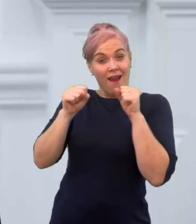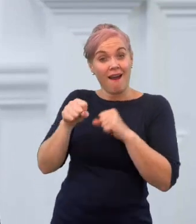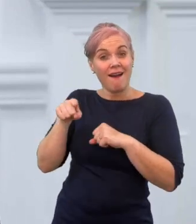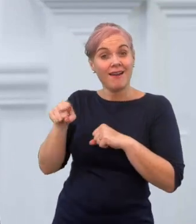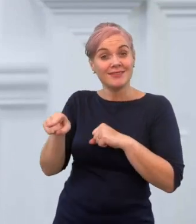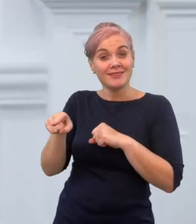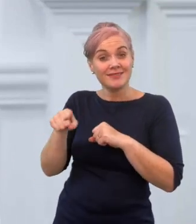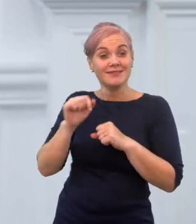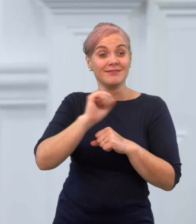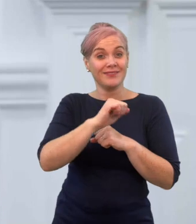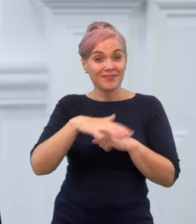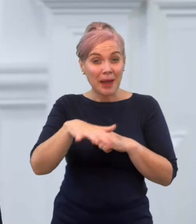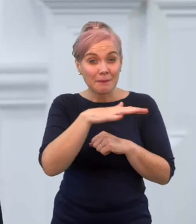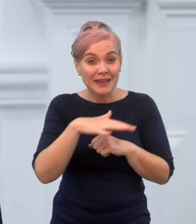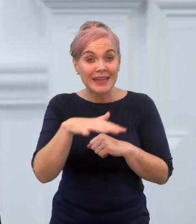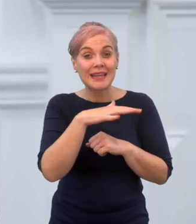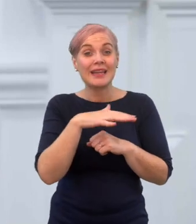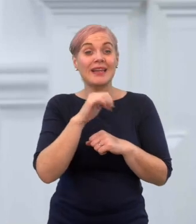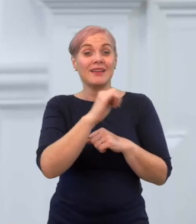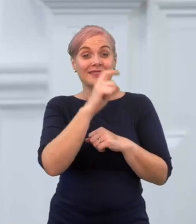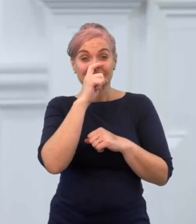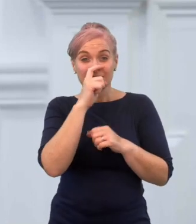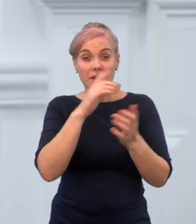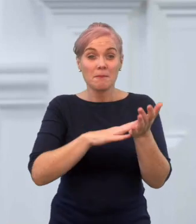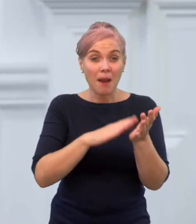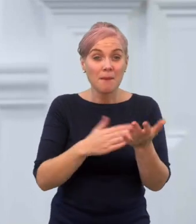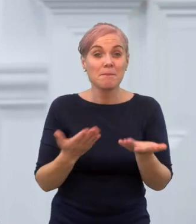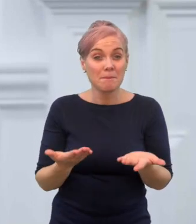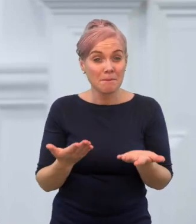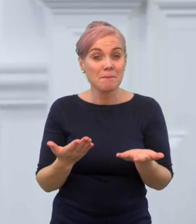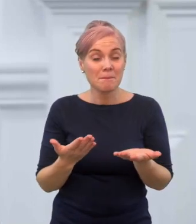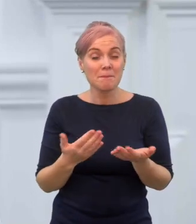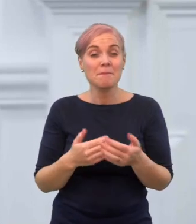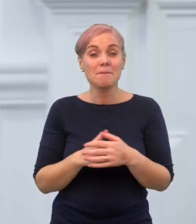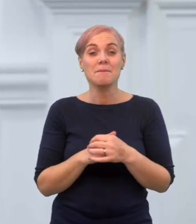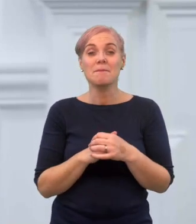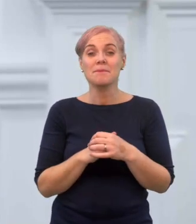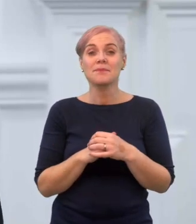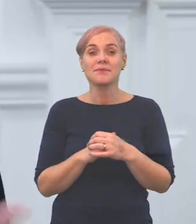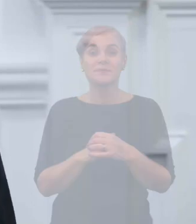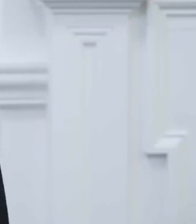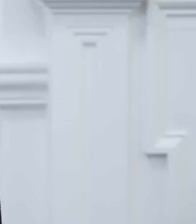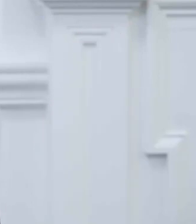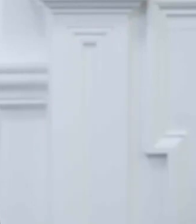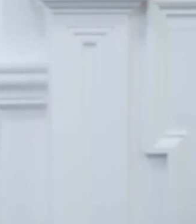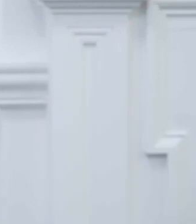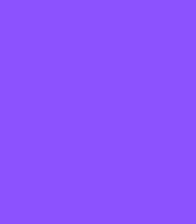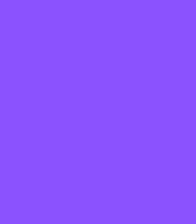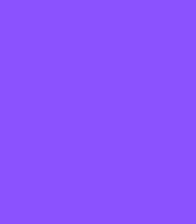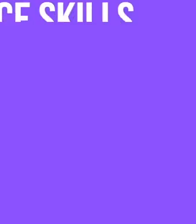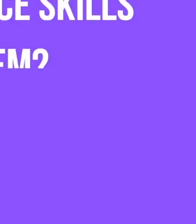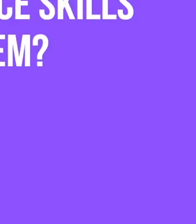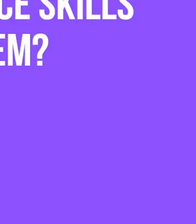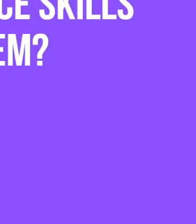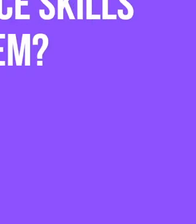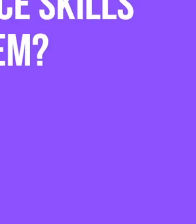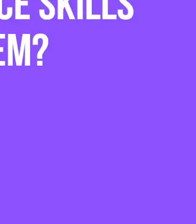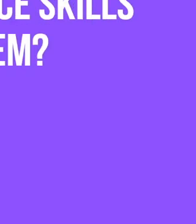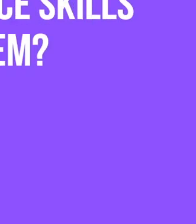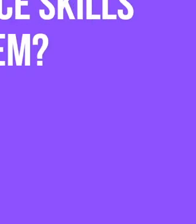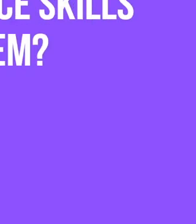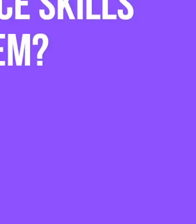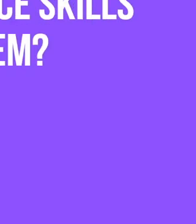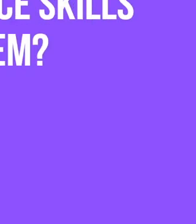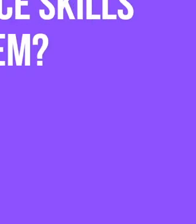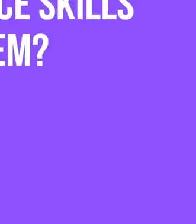moving in the right direction for Amber and the family for of Amber's mom and sister.